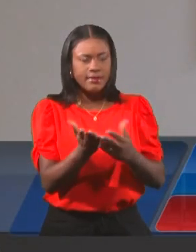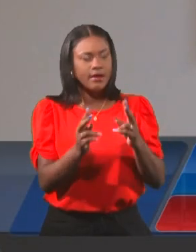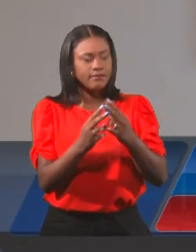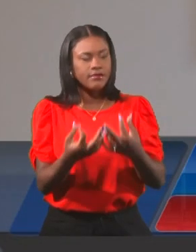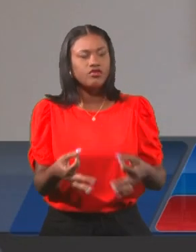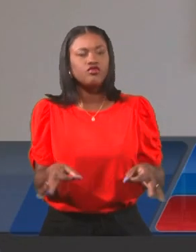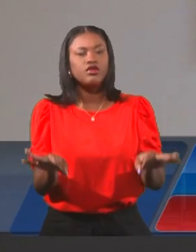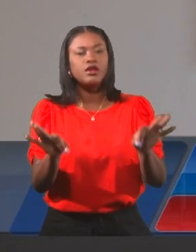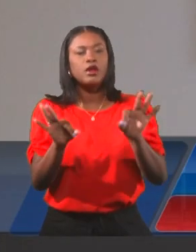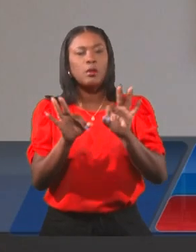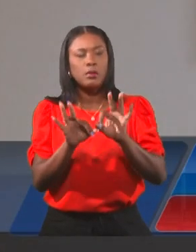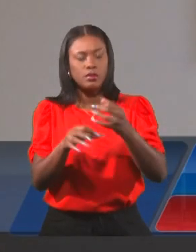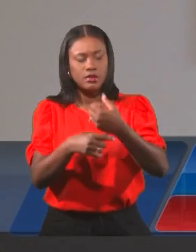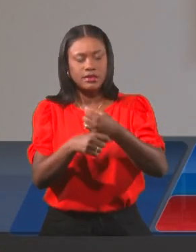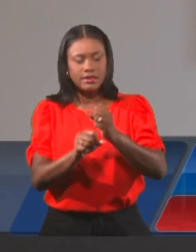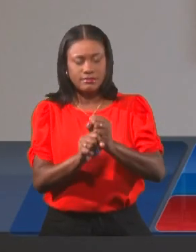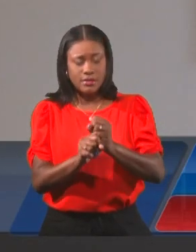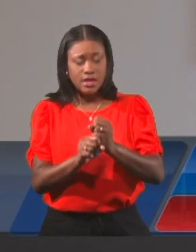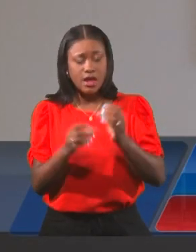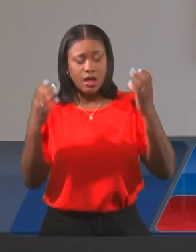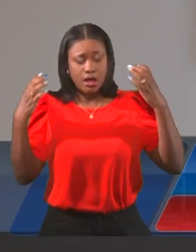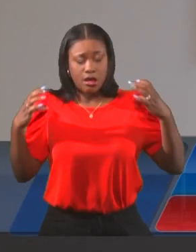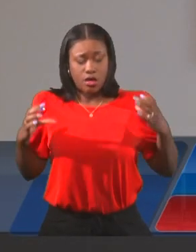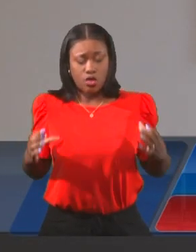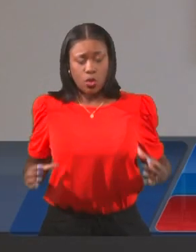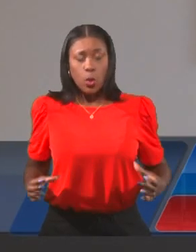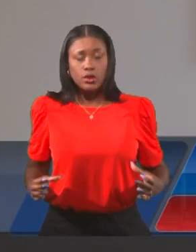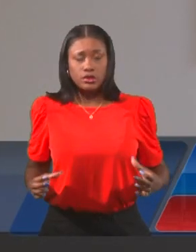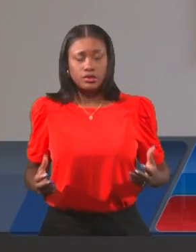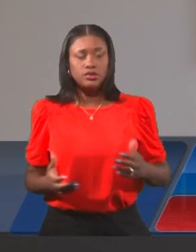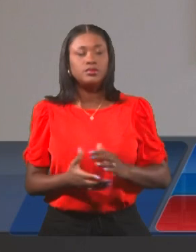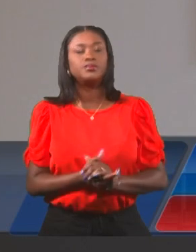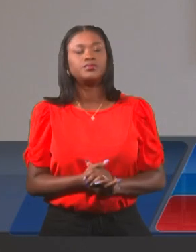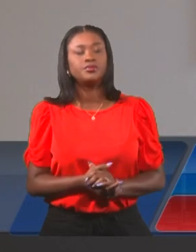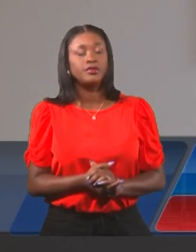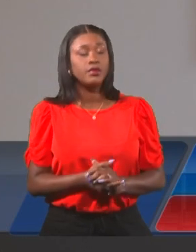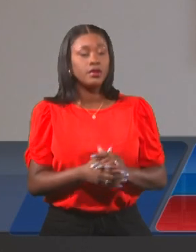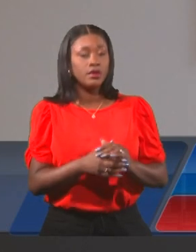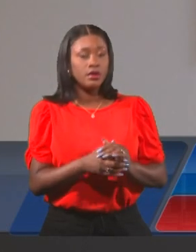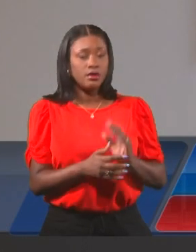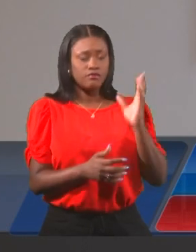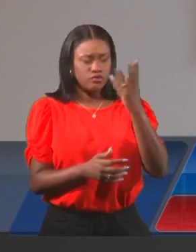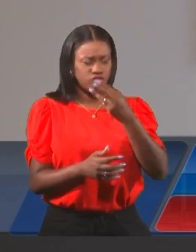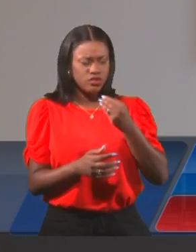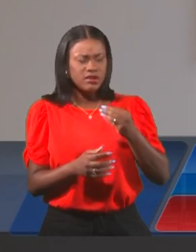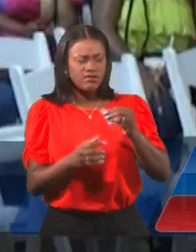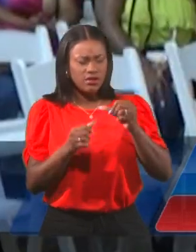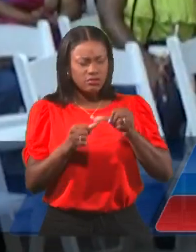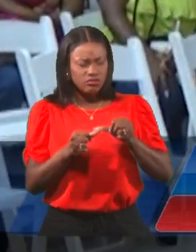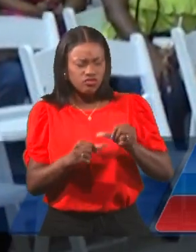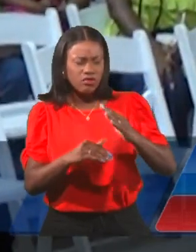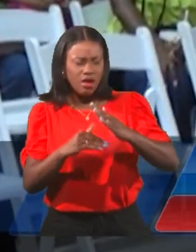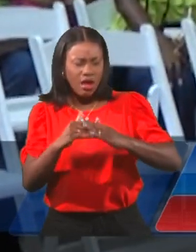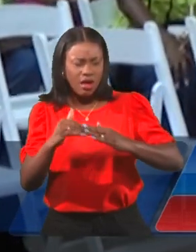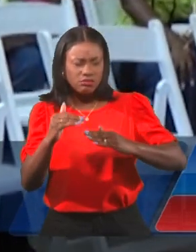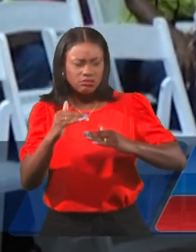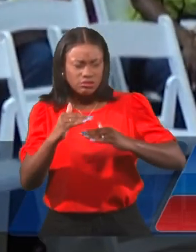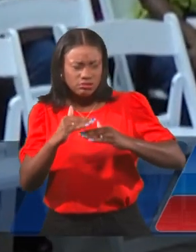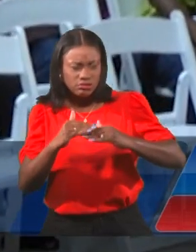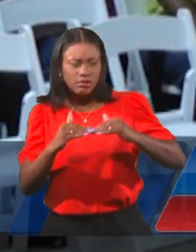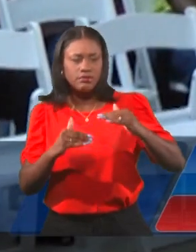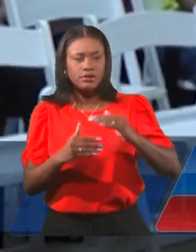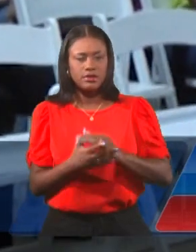in the crafting costumes that are not only visually striking, but also durable and comfortable. Anya said she